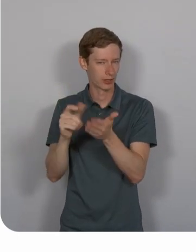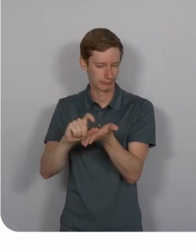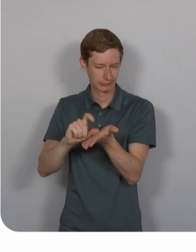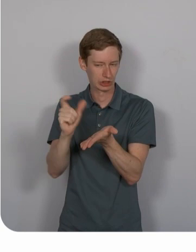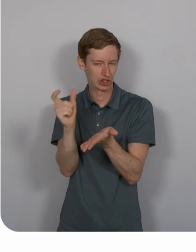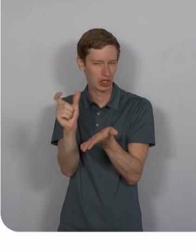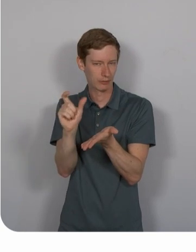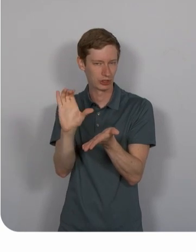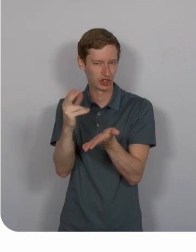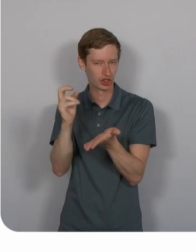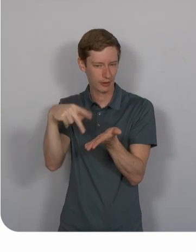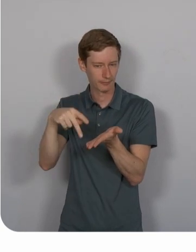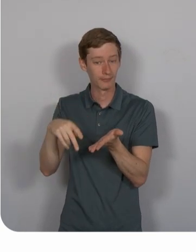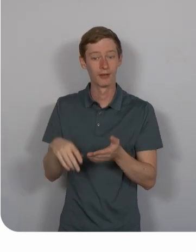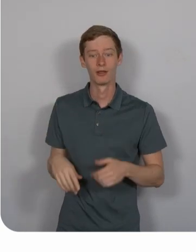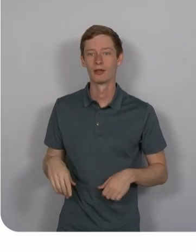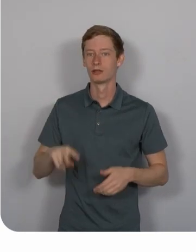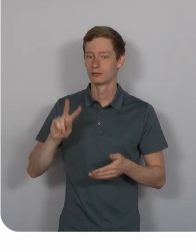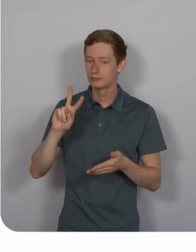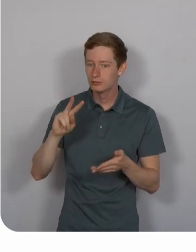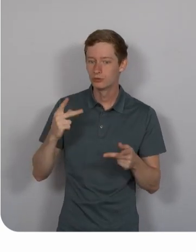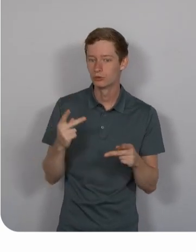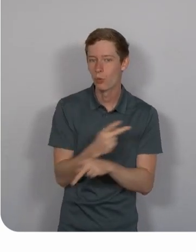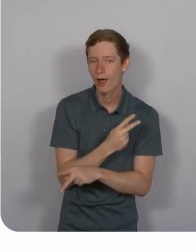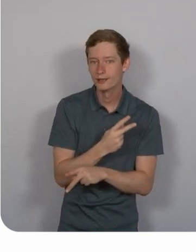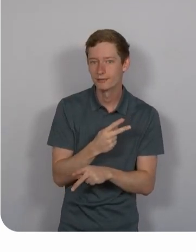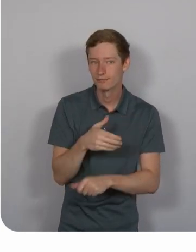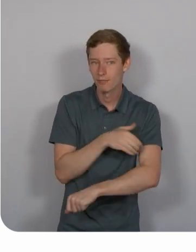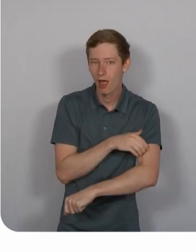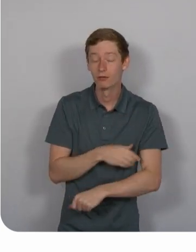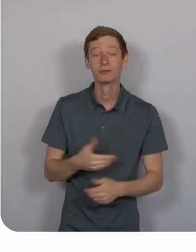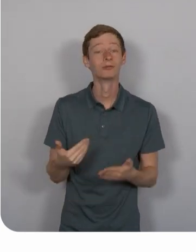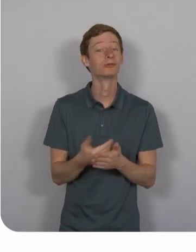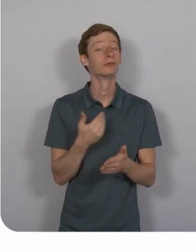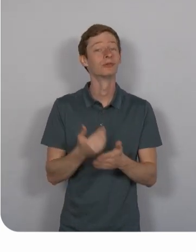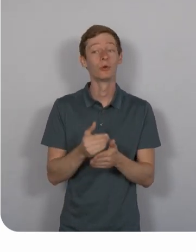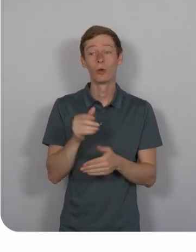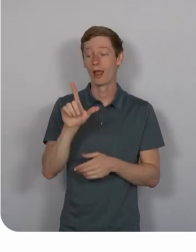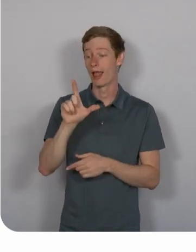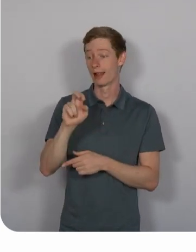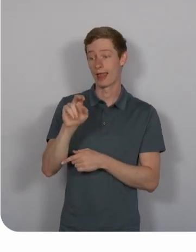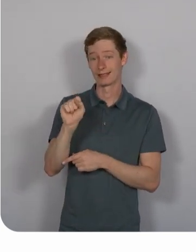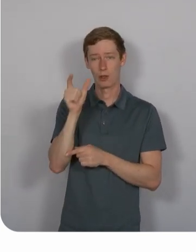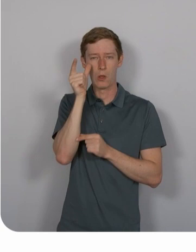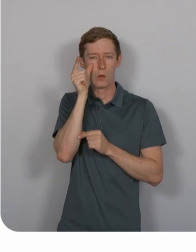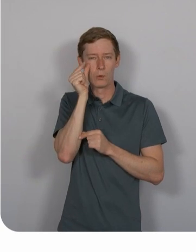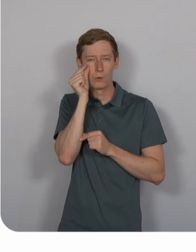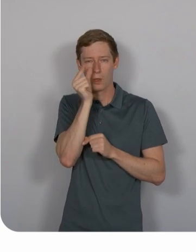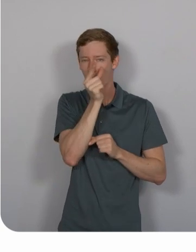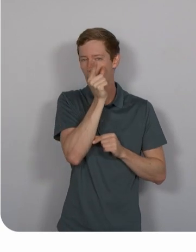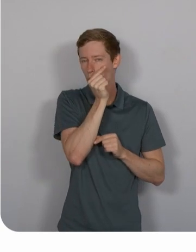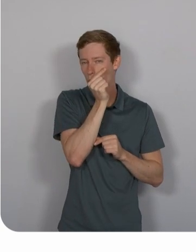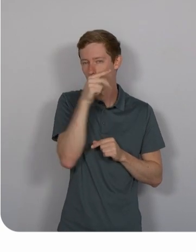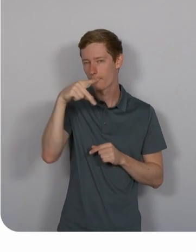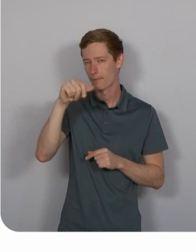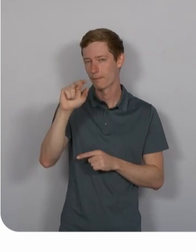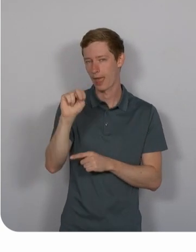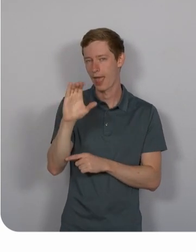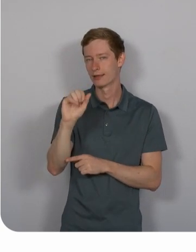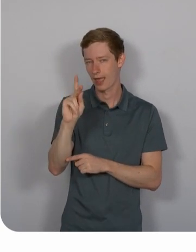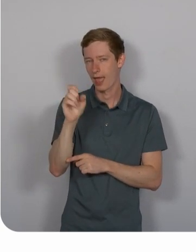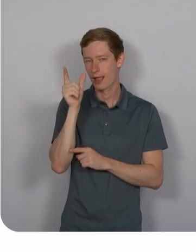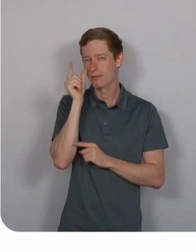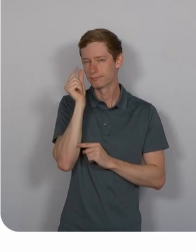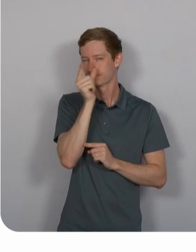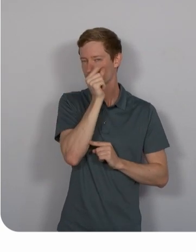of anything we've shipped before, and we designed new pancake lenses and paired them with new displays, so